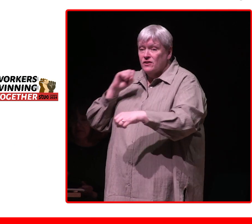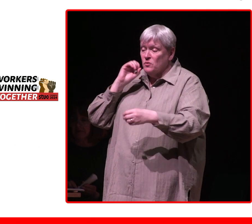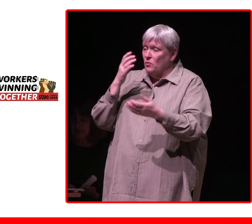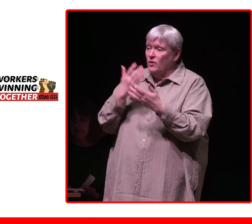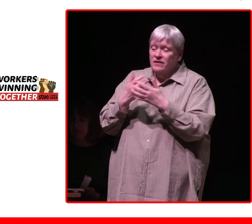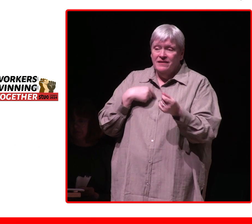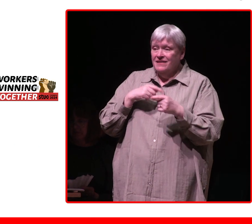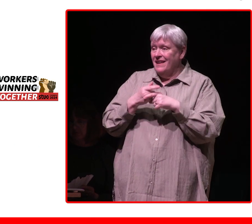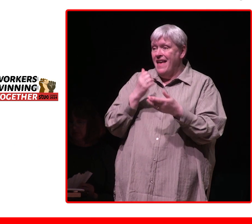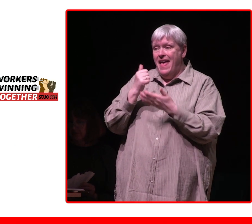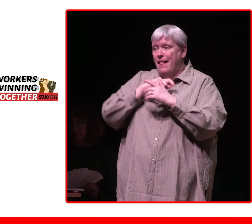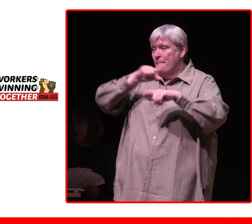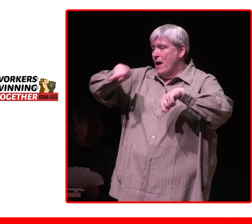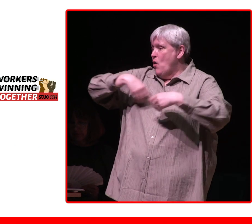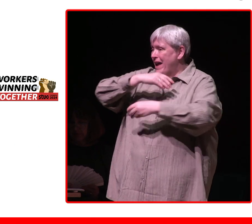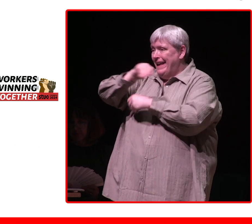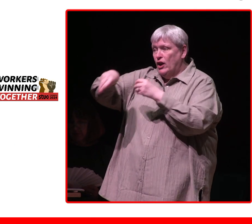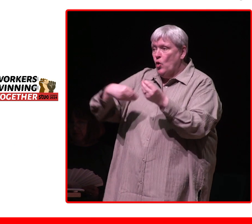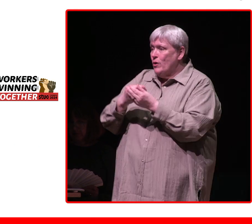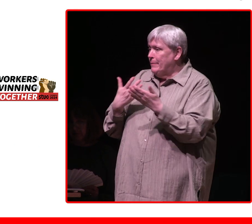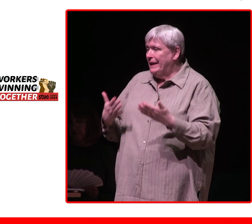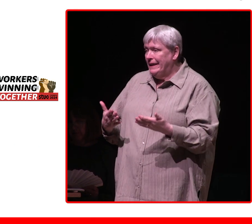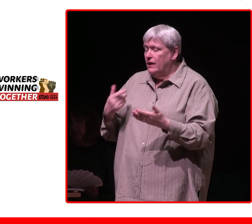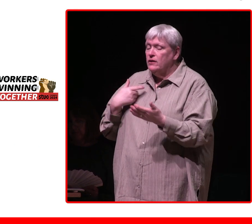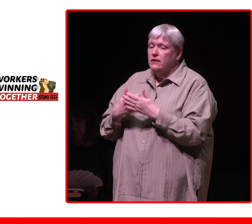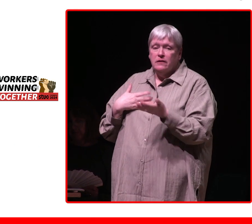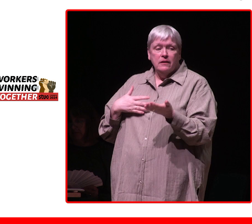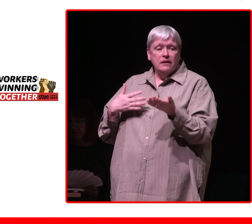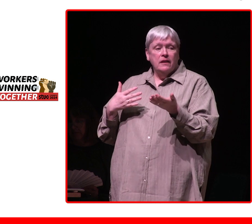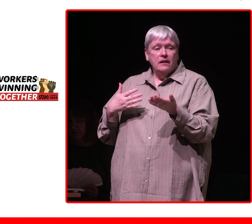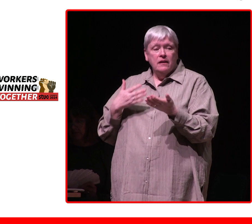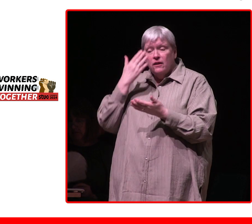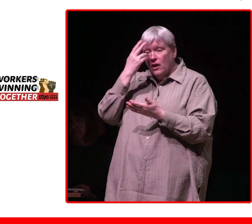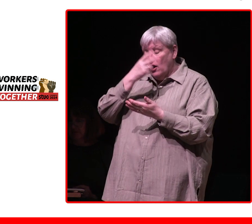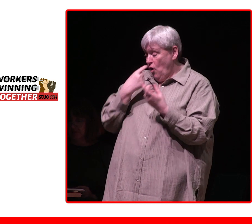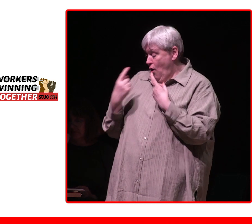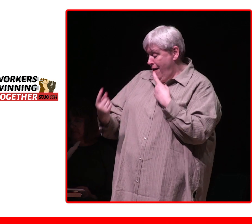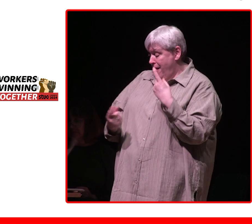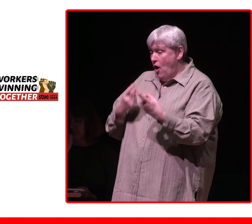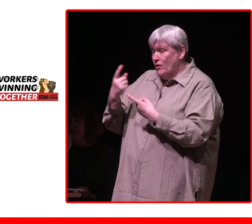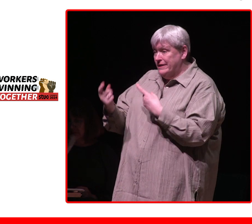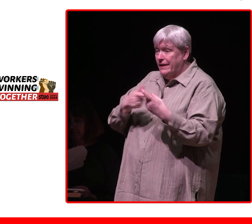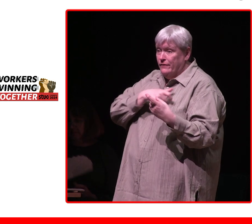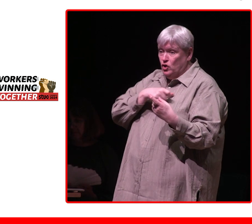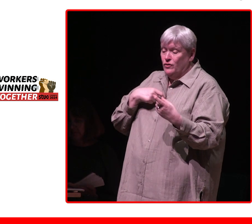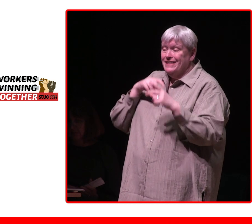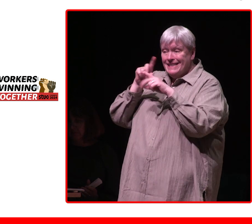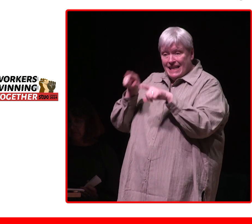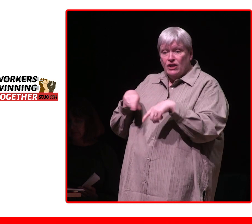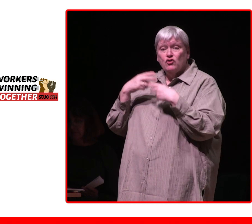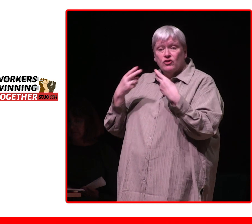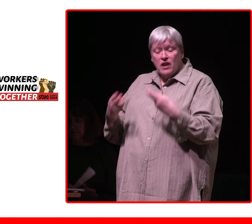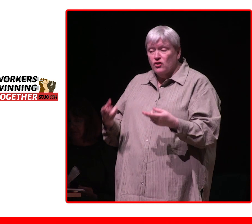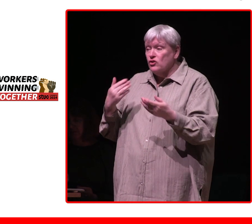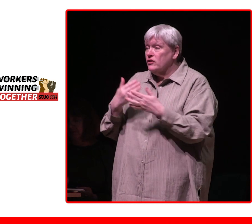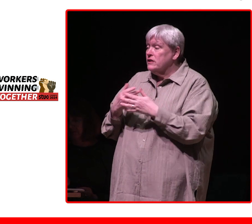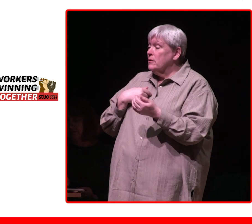economy in any meaningful way. If we call ourselves trade unionists, if we call ourselves internationalists, and